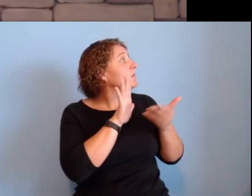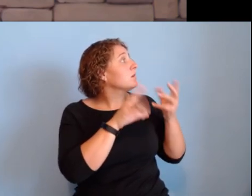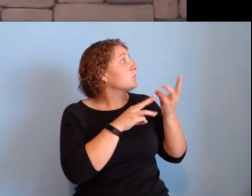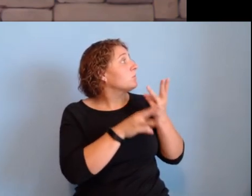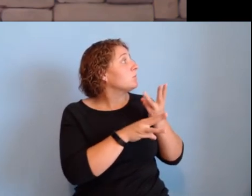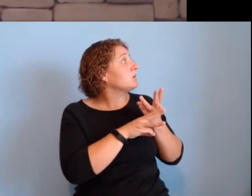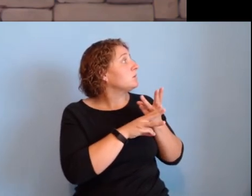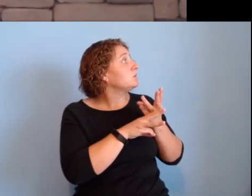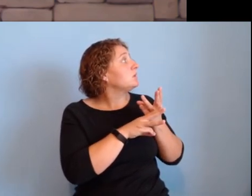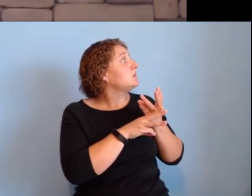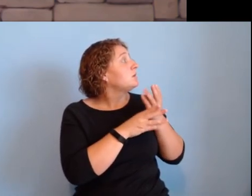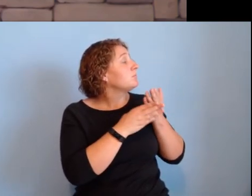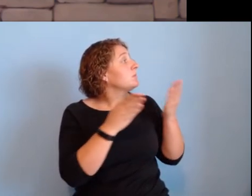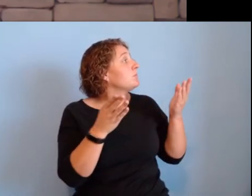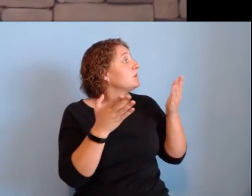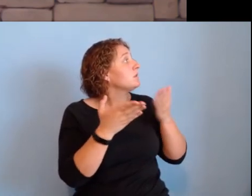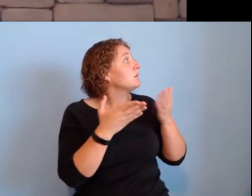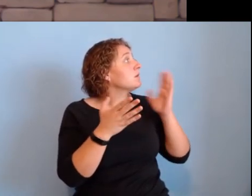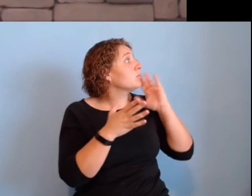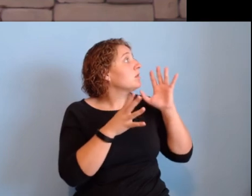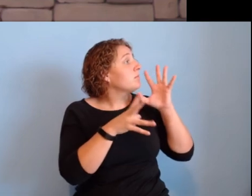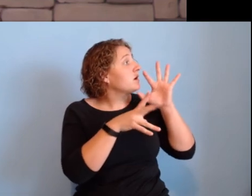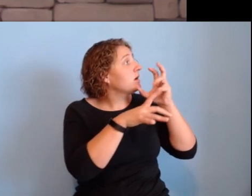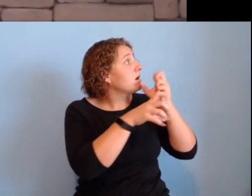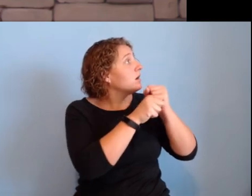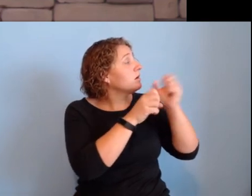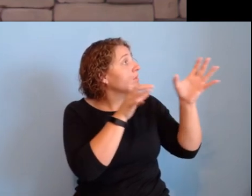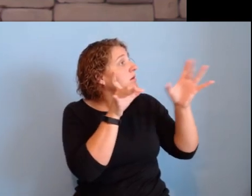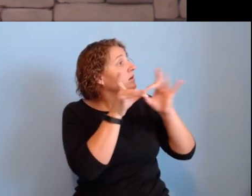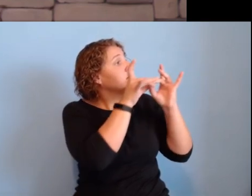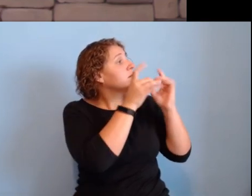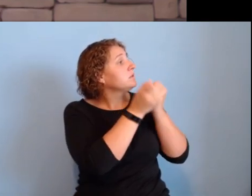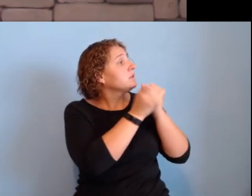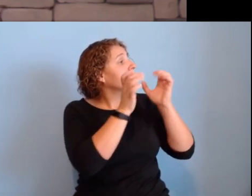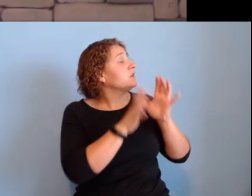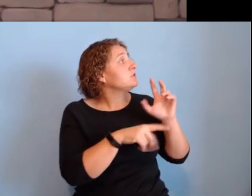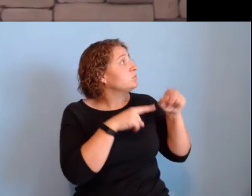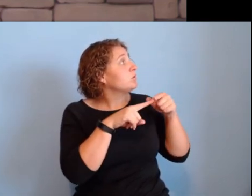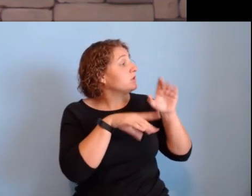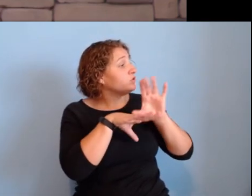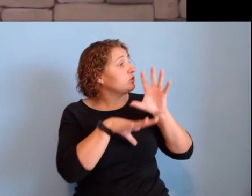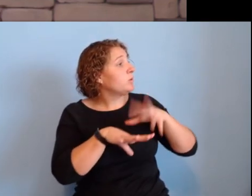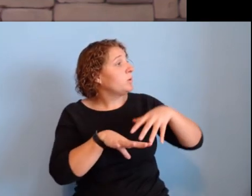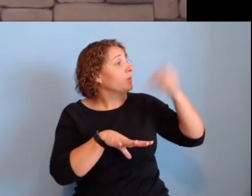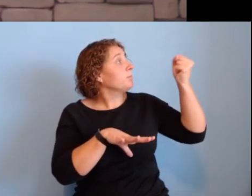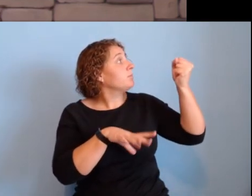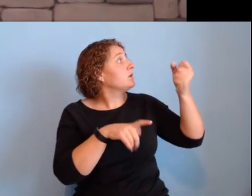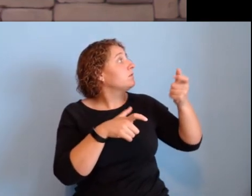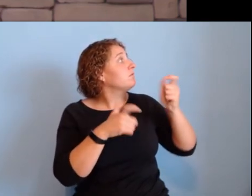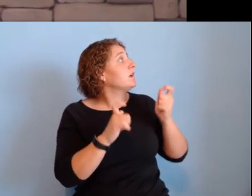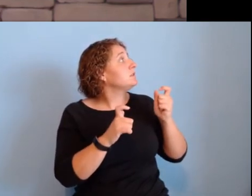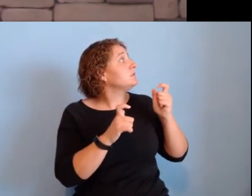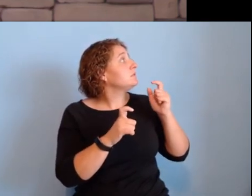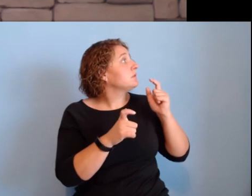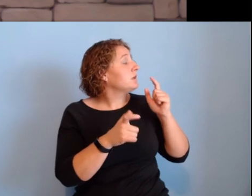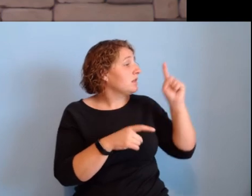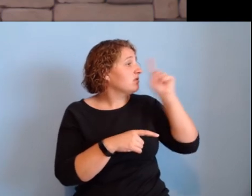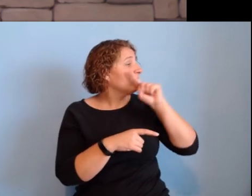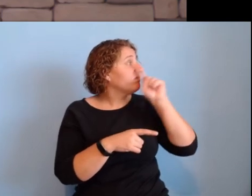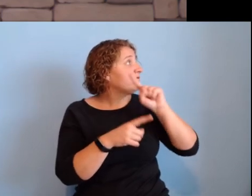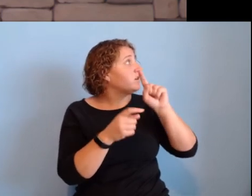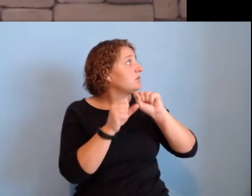And it may be these things will be what draw people to salvation when the church has been suddenly removed and suddenly rises up a false